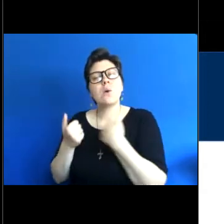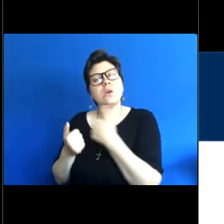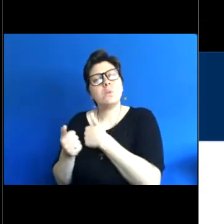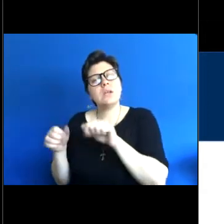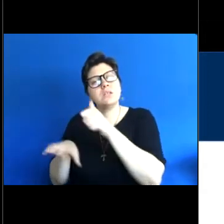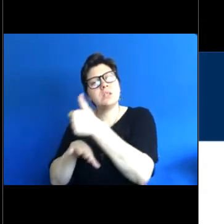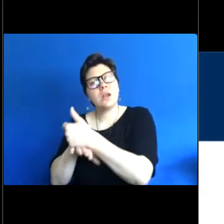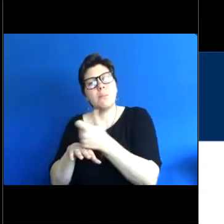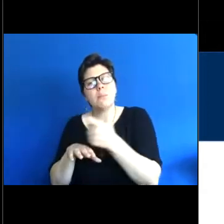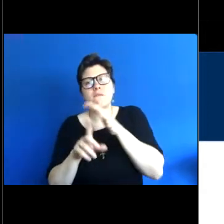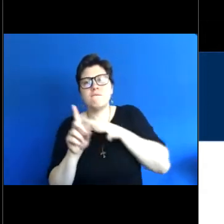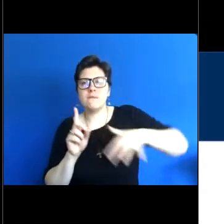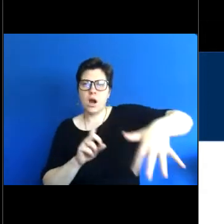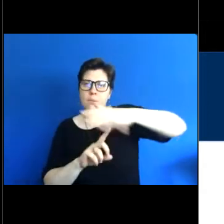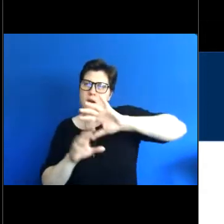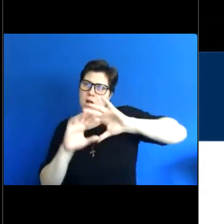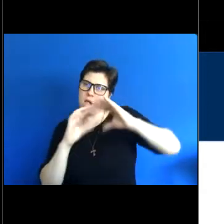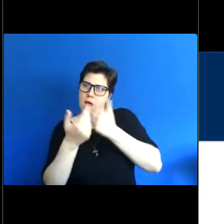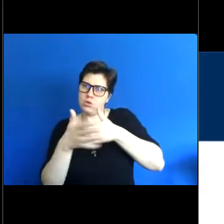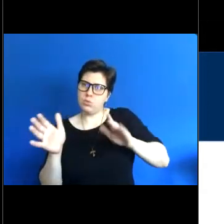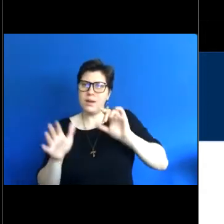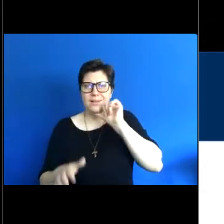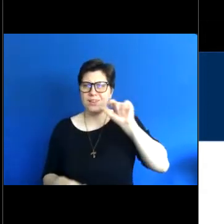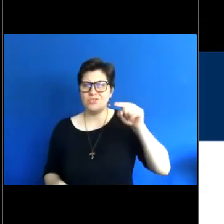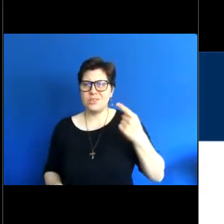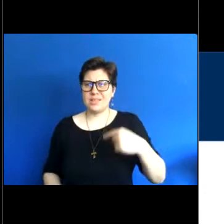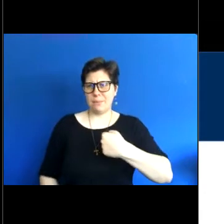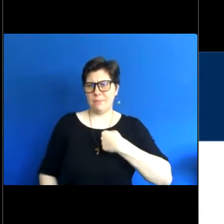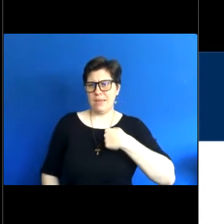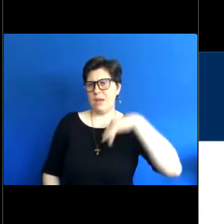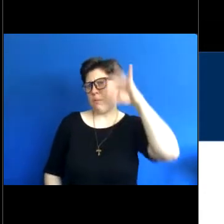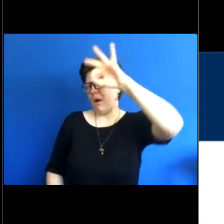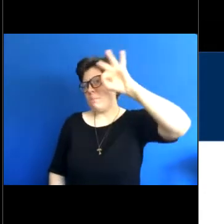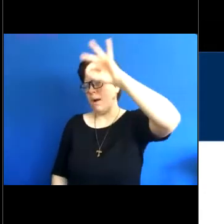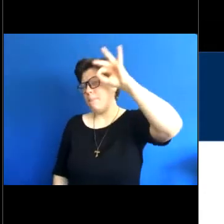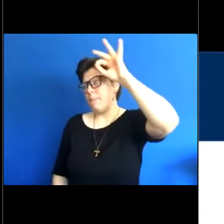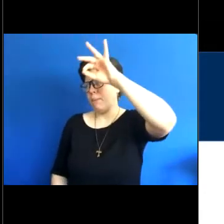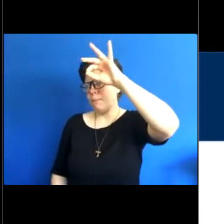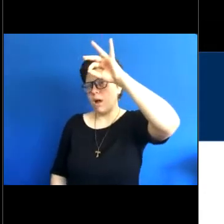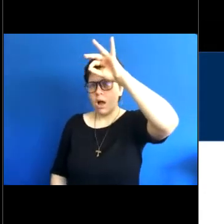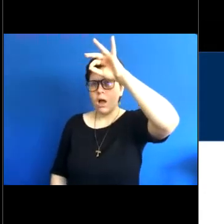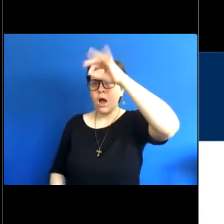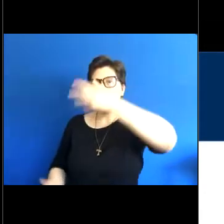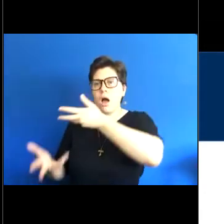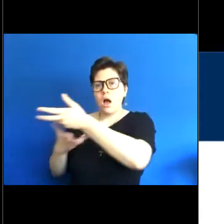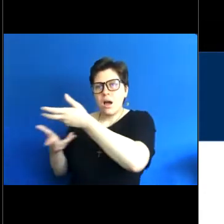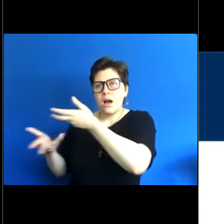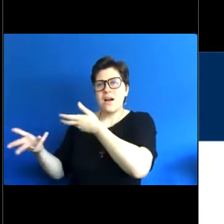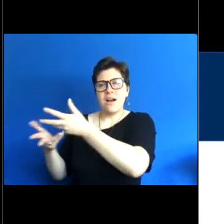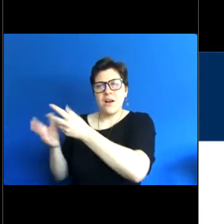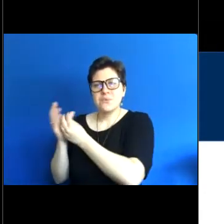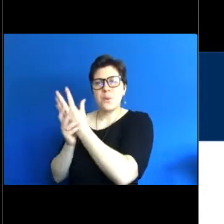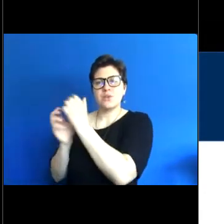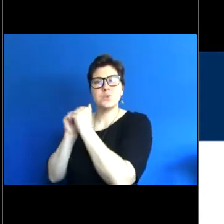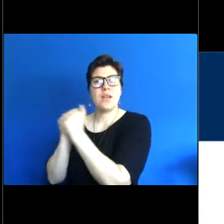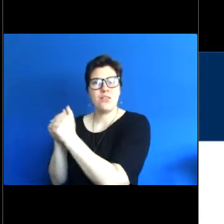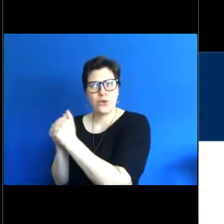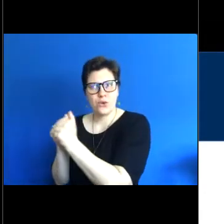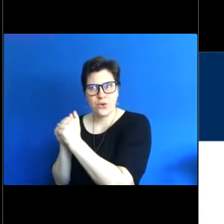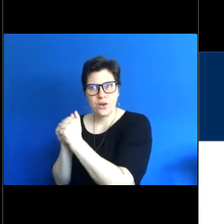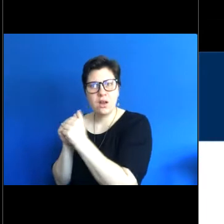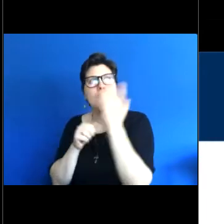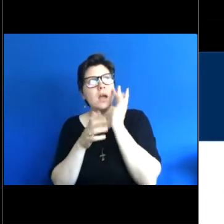in our classrooms where it's not just me as a catechist imparting wisdom, but rather we are growing together because the Holy Spirit is at